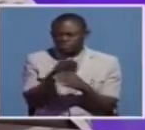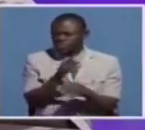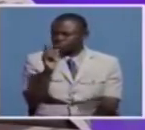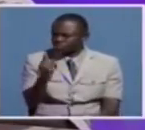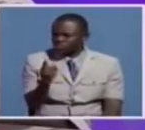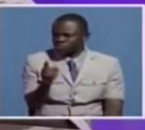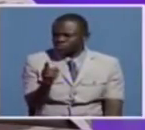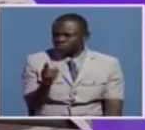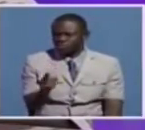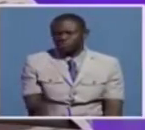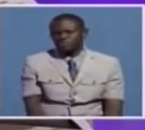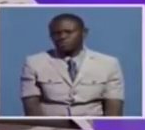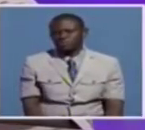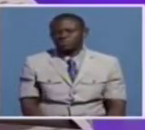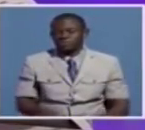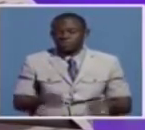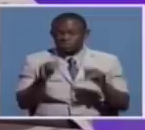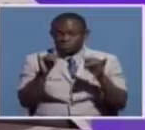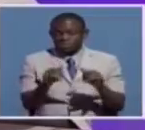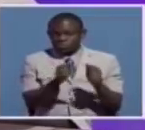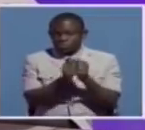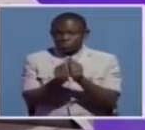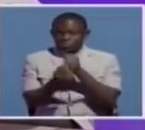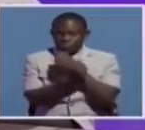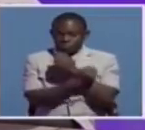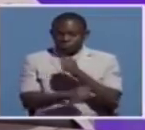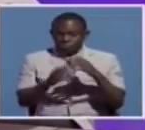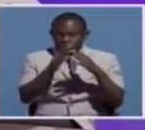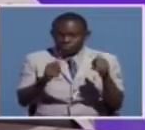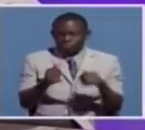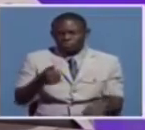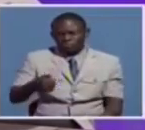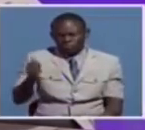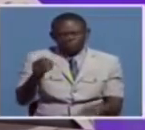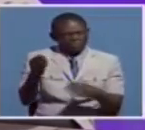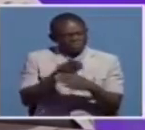so he was still very much a figure in the background.